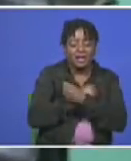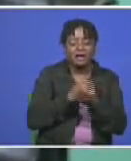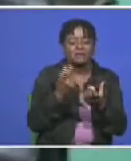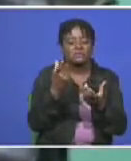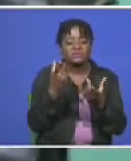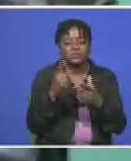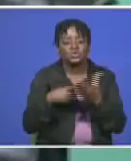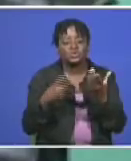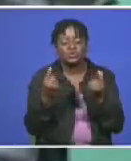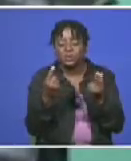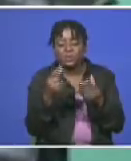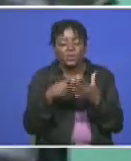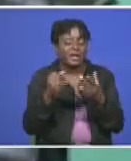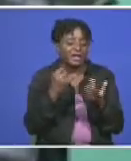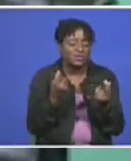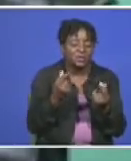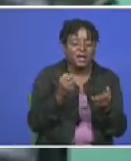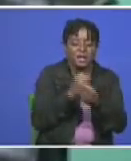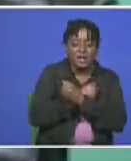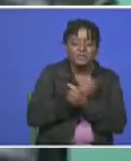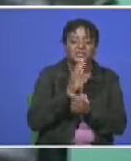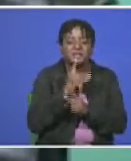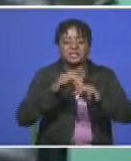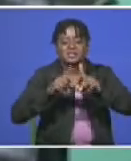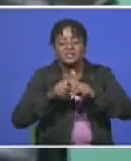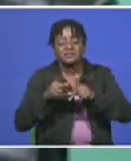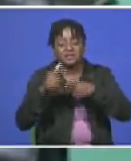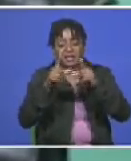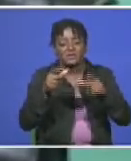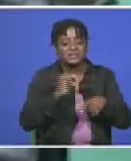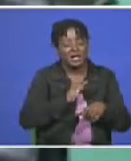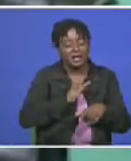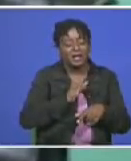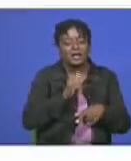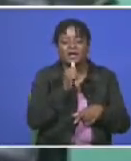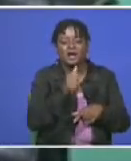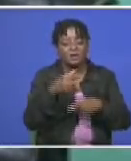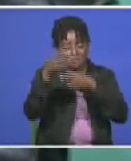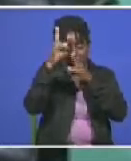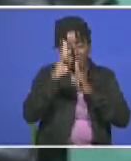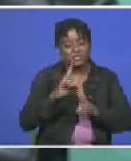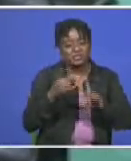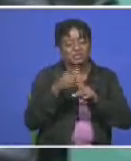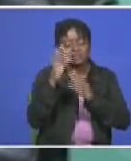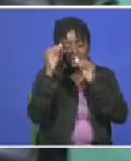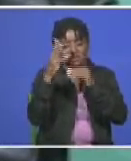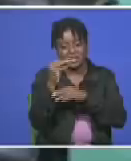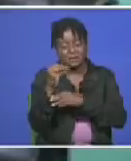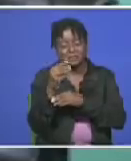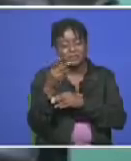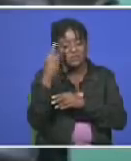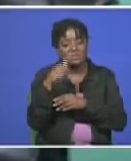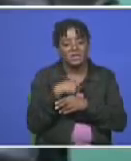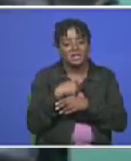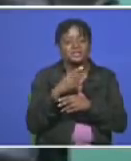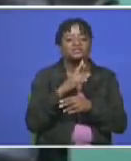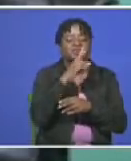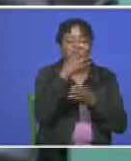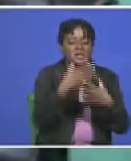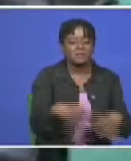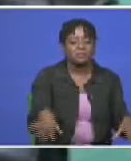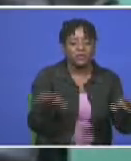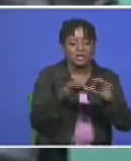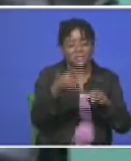speaking the different languages. So I am honored to just teach them. To me, it's really important because we're